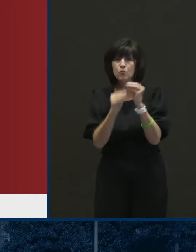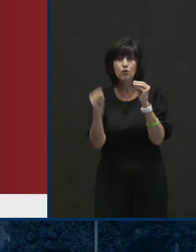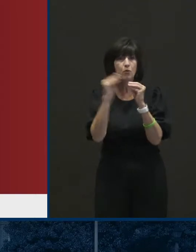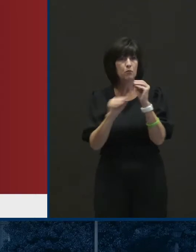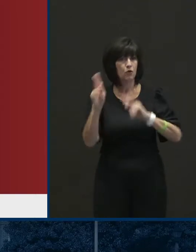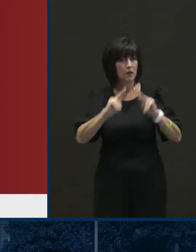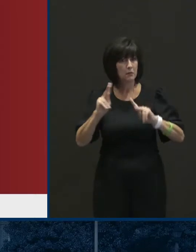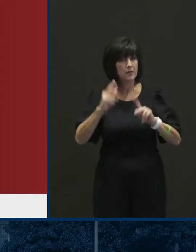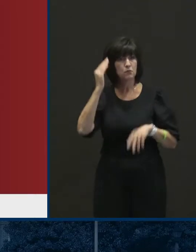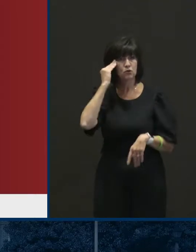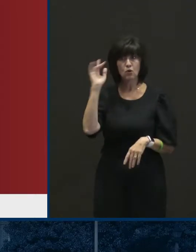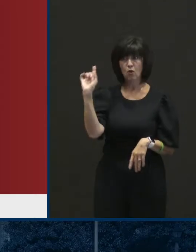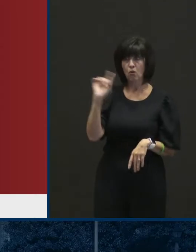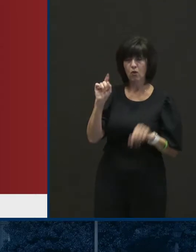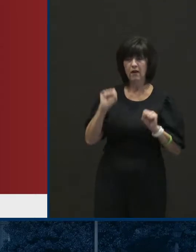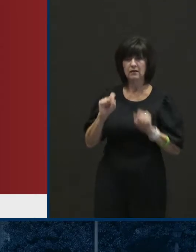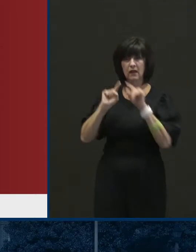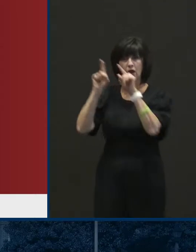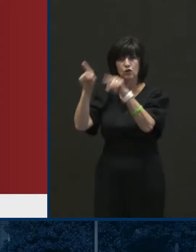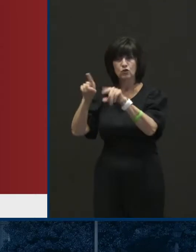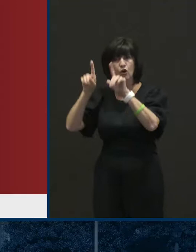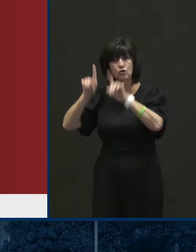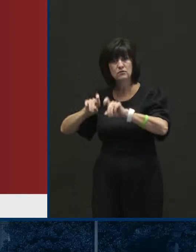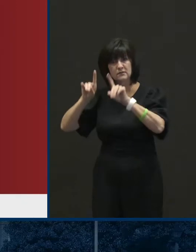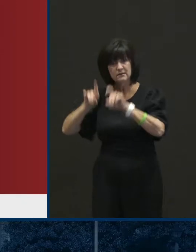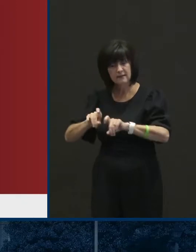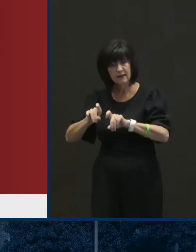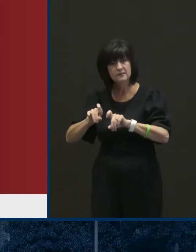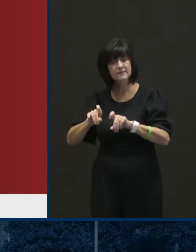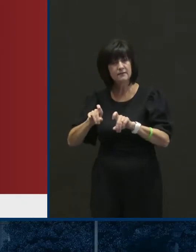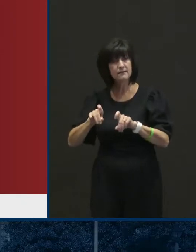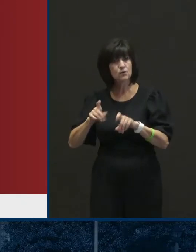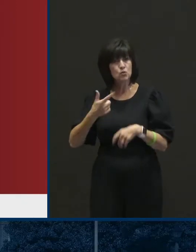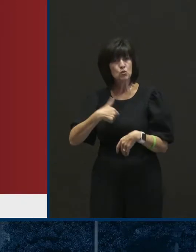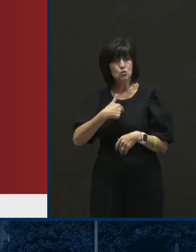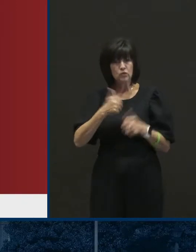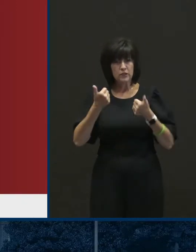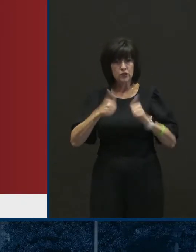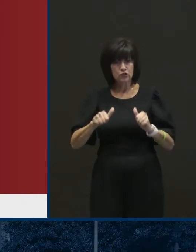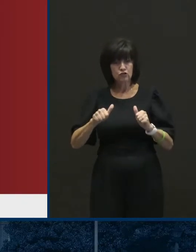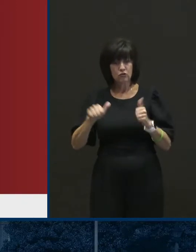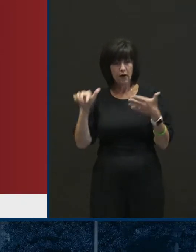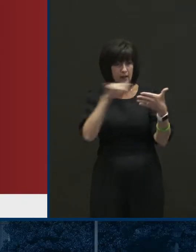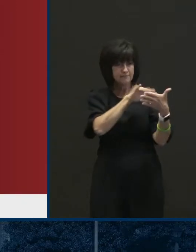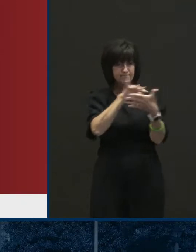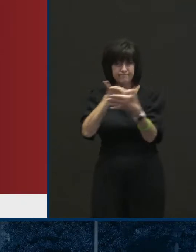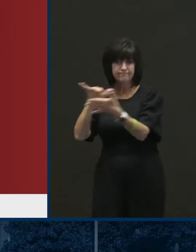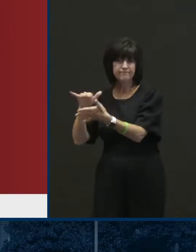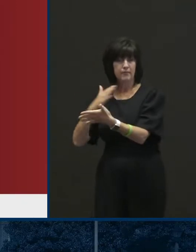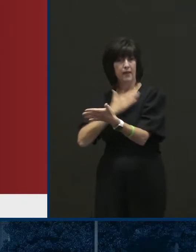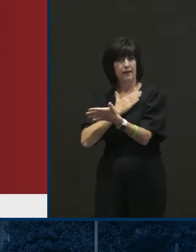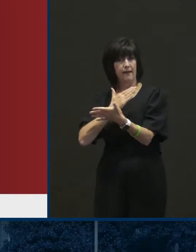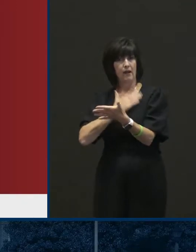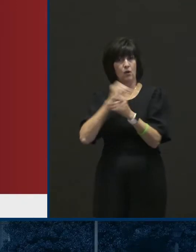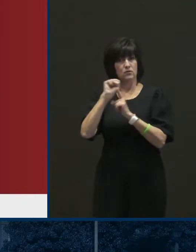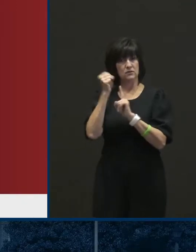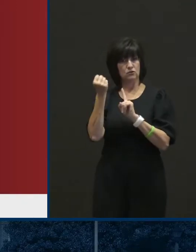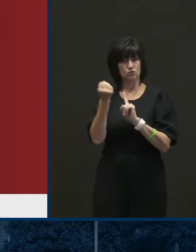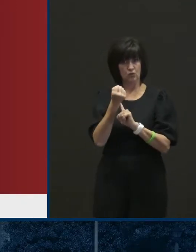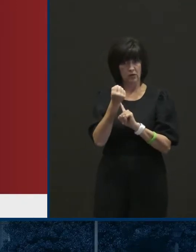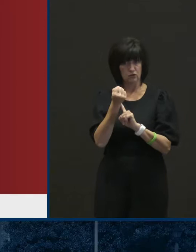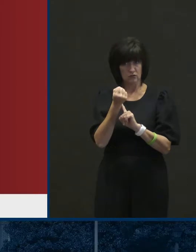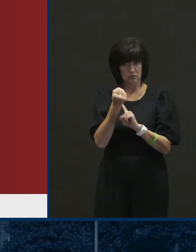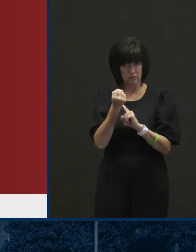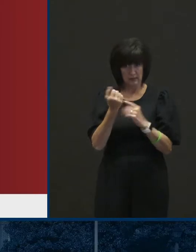look at these numbers each week to determine whether we're going in a positive direction, staying about the same, or maybe going in a little